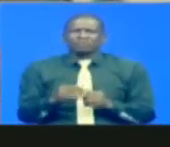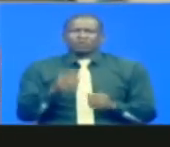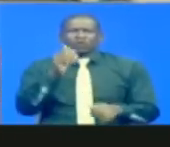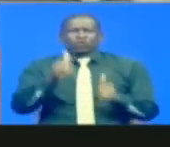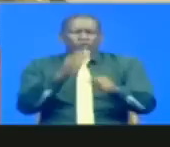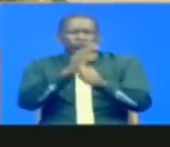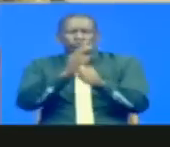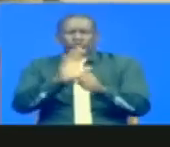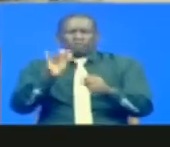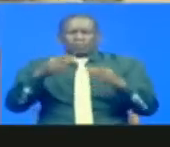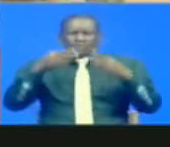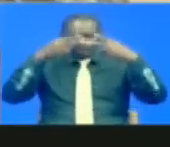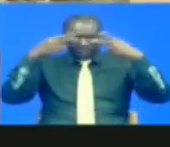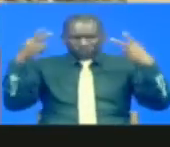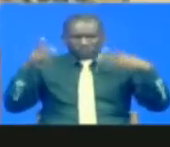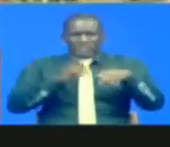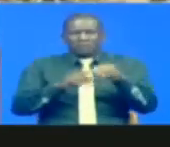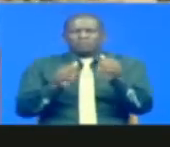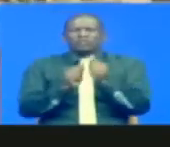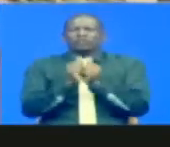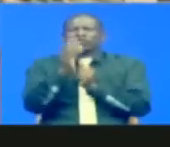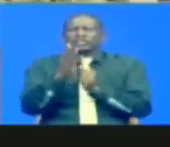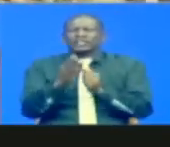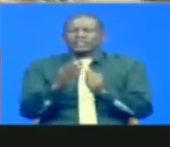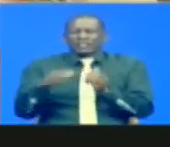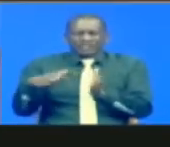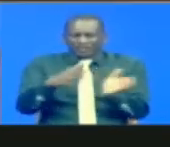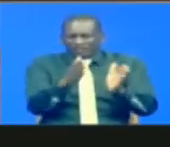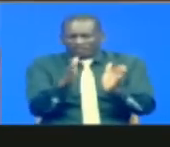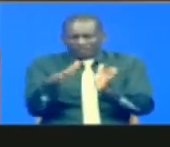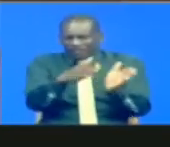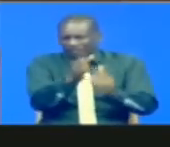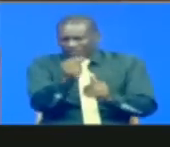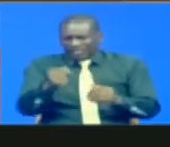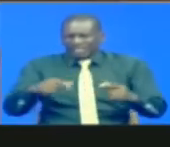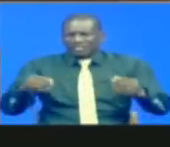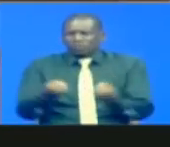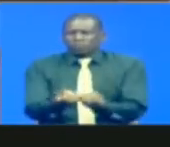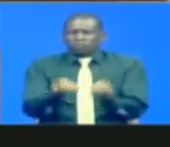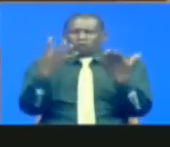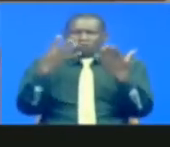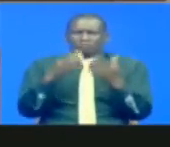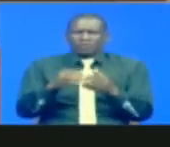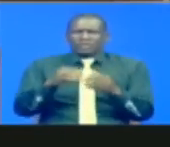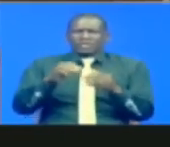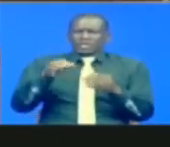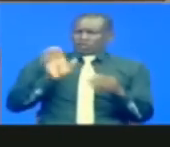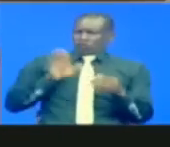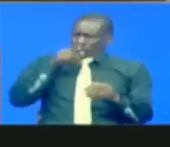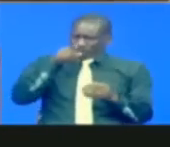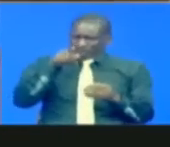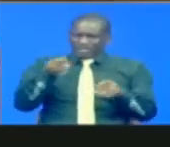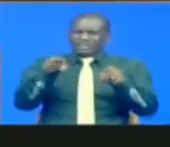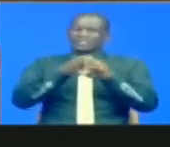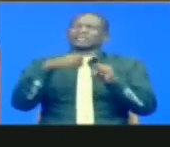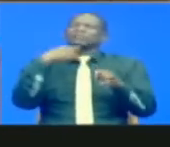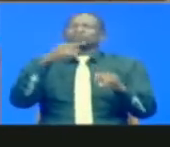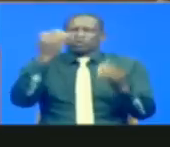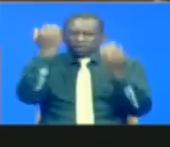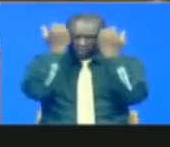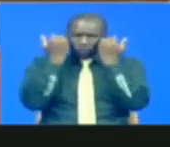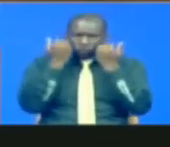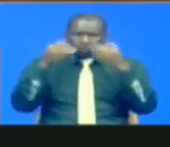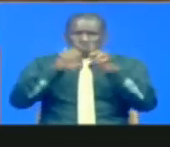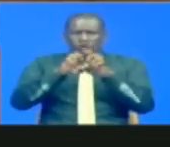by attackers during the 14 Riverside terrorist attack. Zipora further told the court that she also facilitated